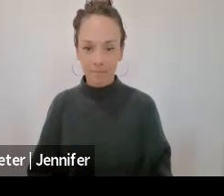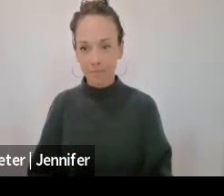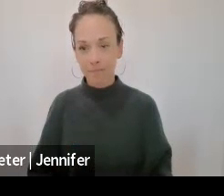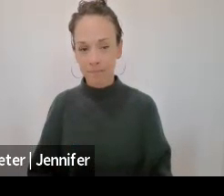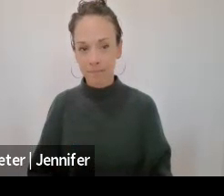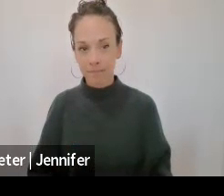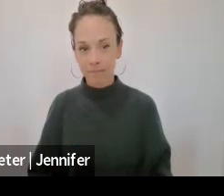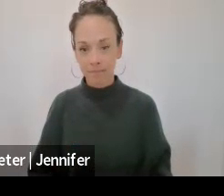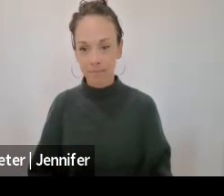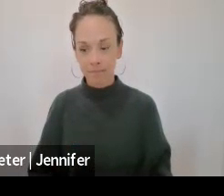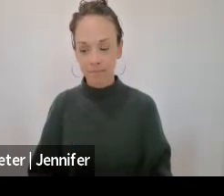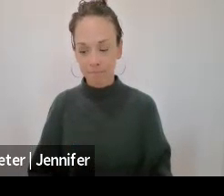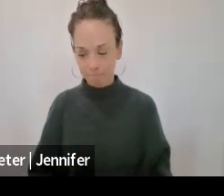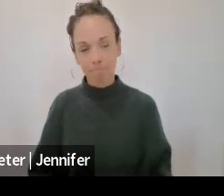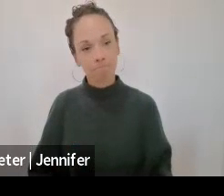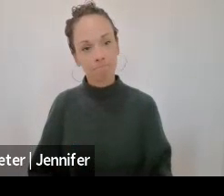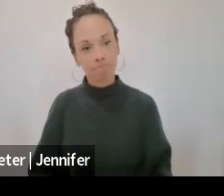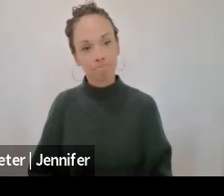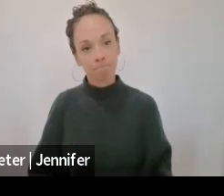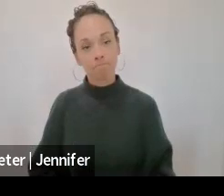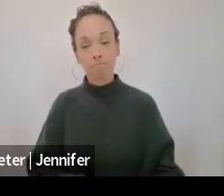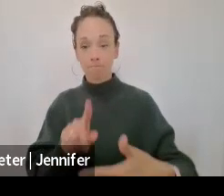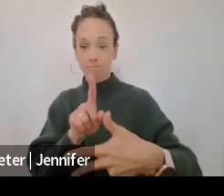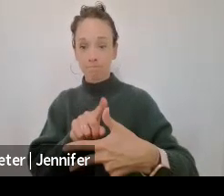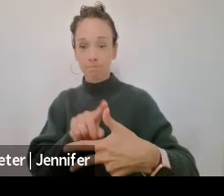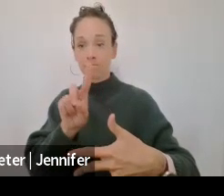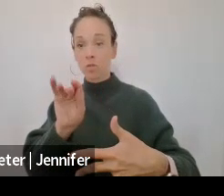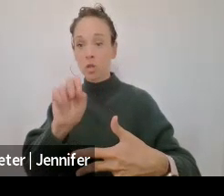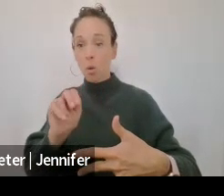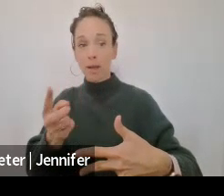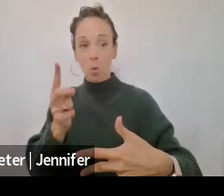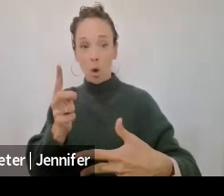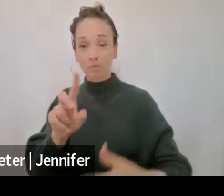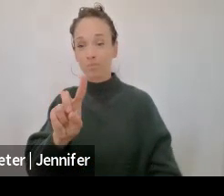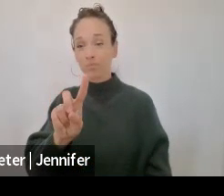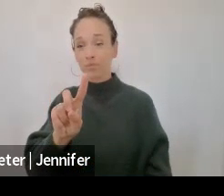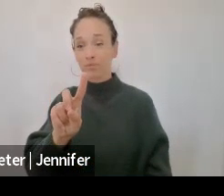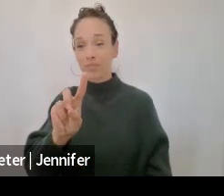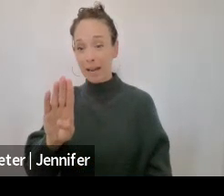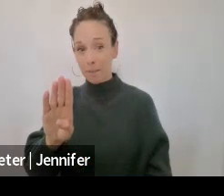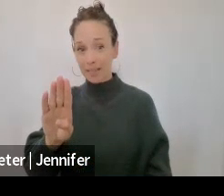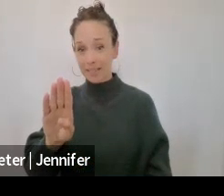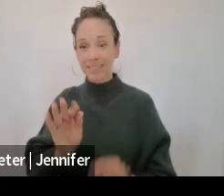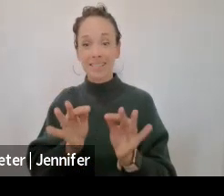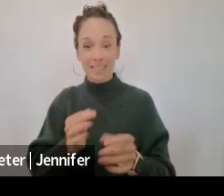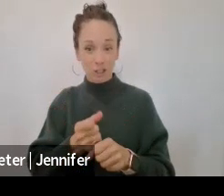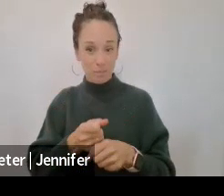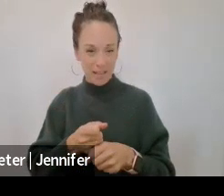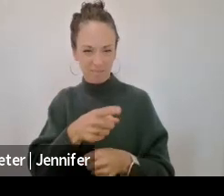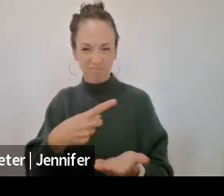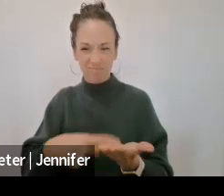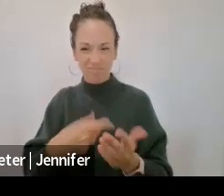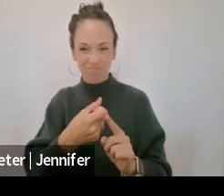Now for domain 1, database decision making, let's talk about this a little bit. Now, some of the examples